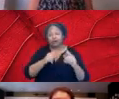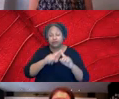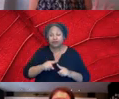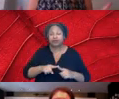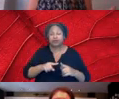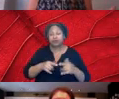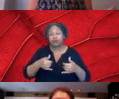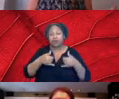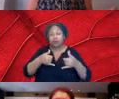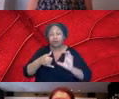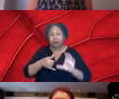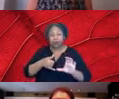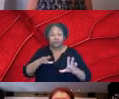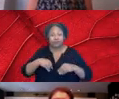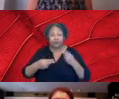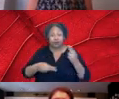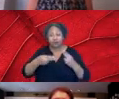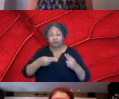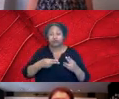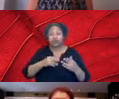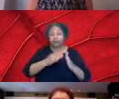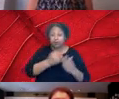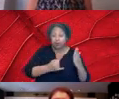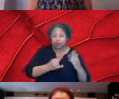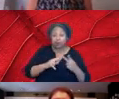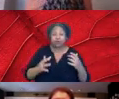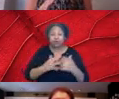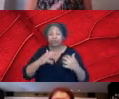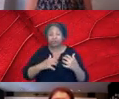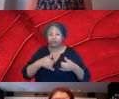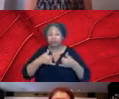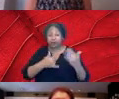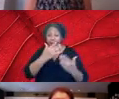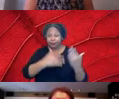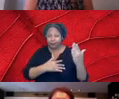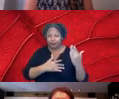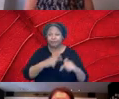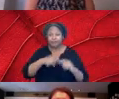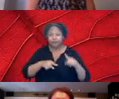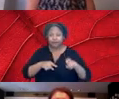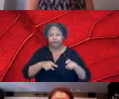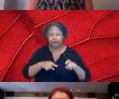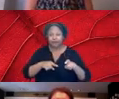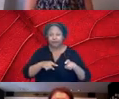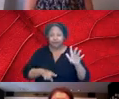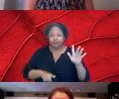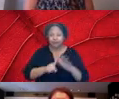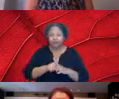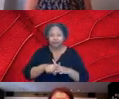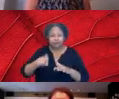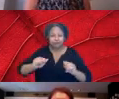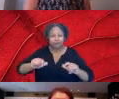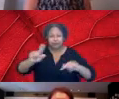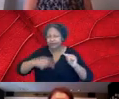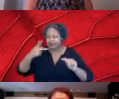Award. But in this case, you've logged in and you can't see it. All right, enter or spacebar, Alexandra. So